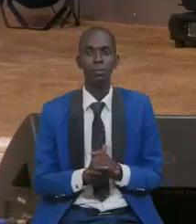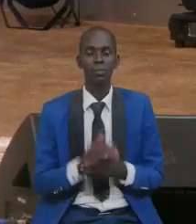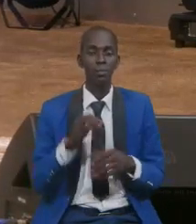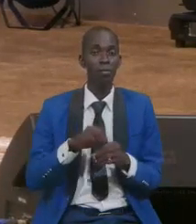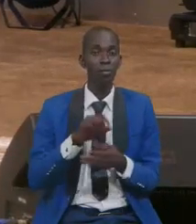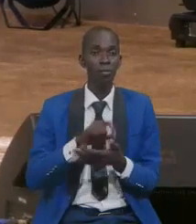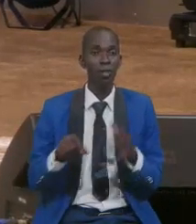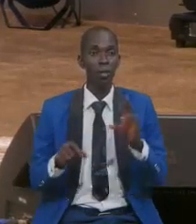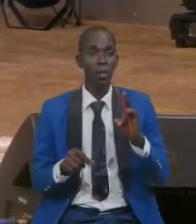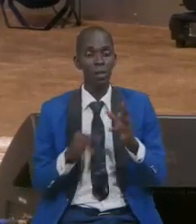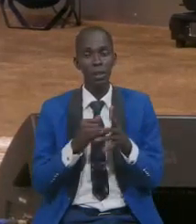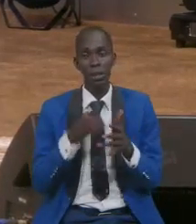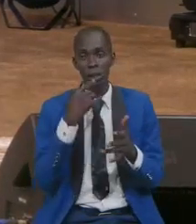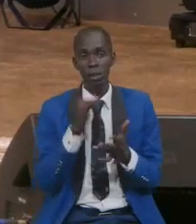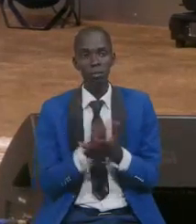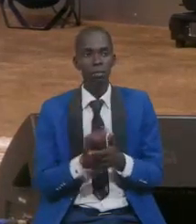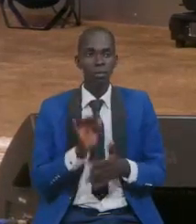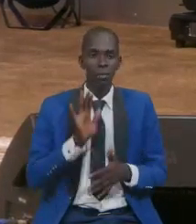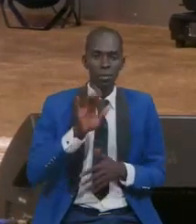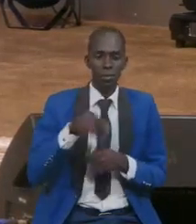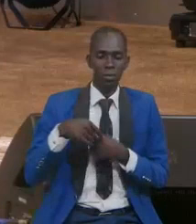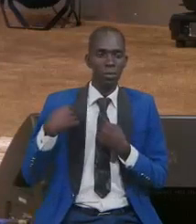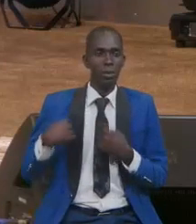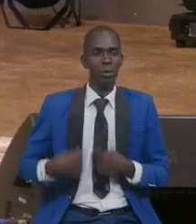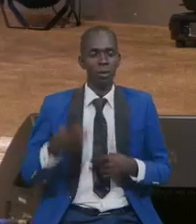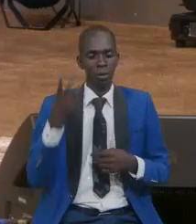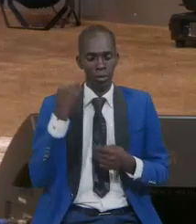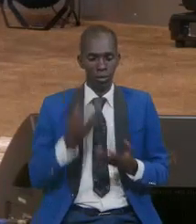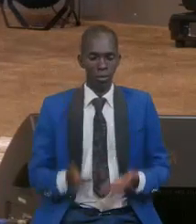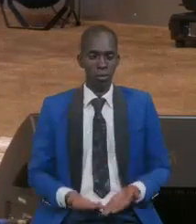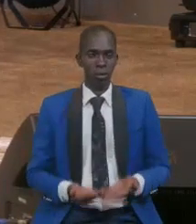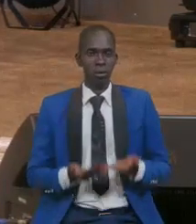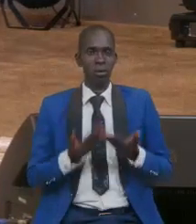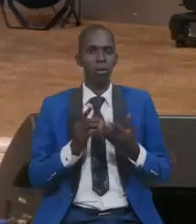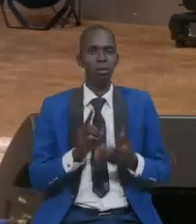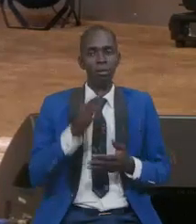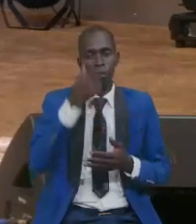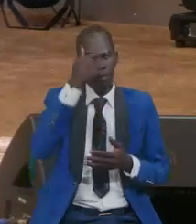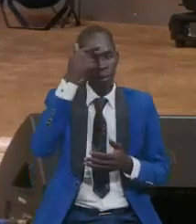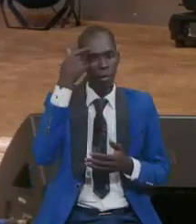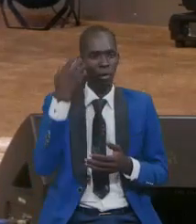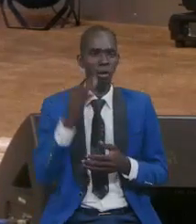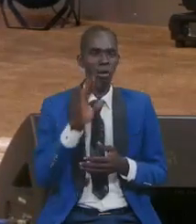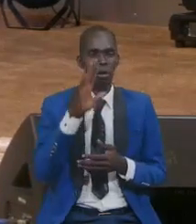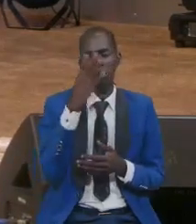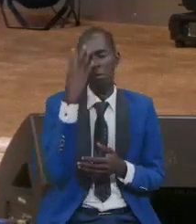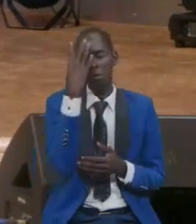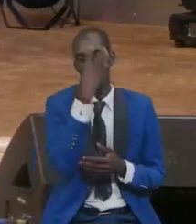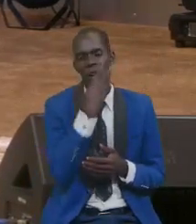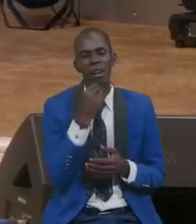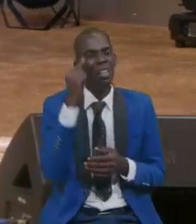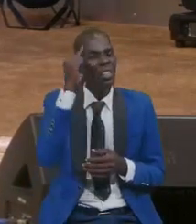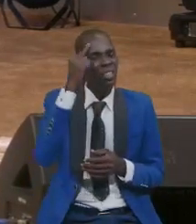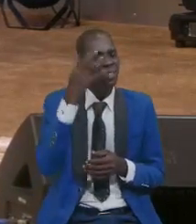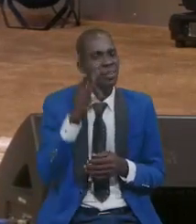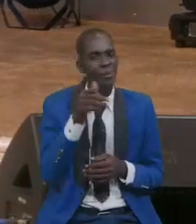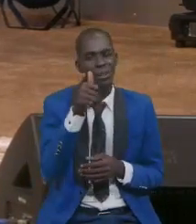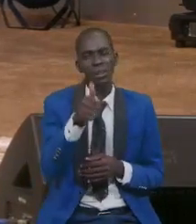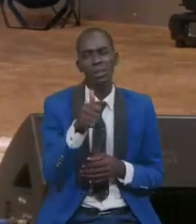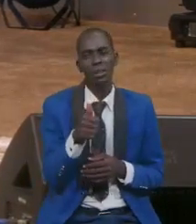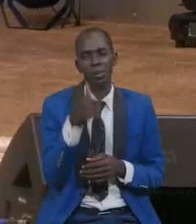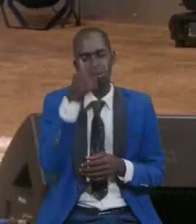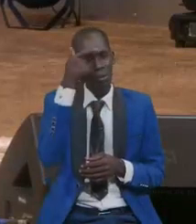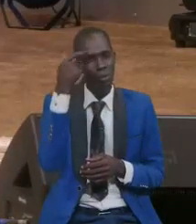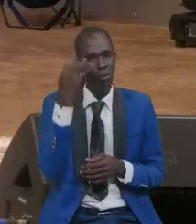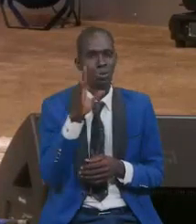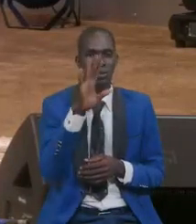Verse 17 says, thine heart was lifted up because of thy beauty. Think of yourself, because of